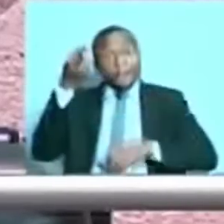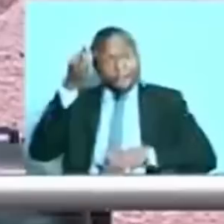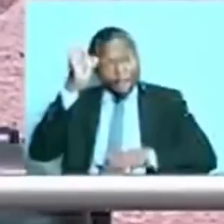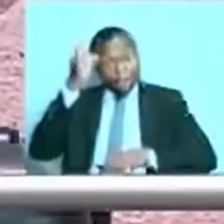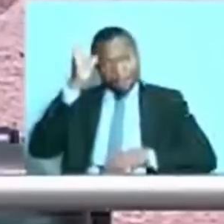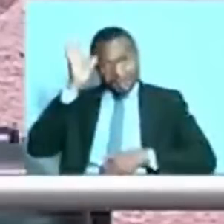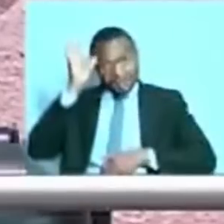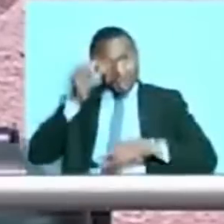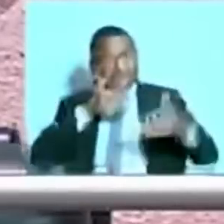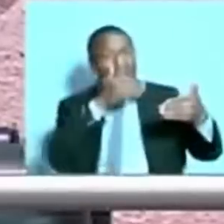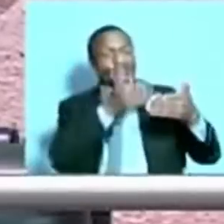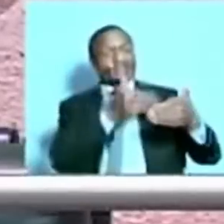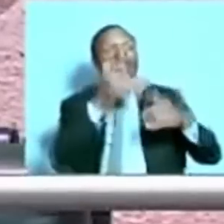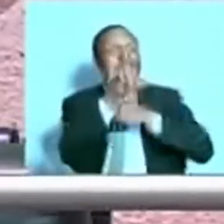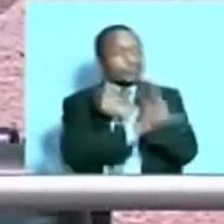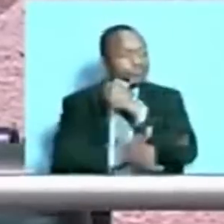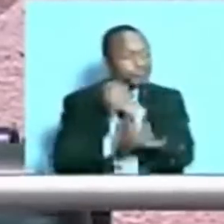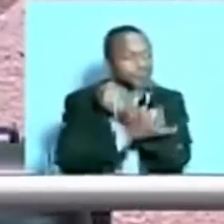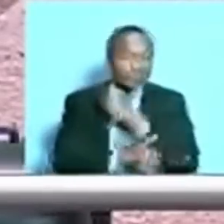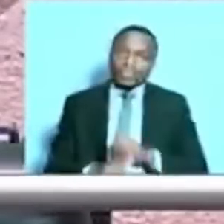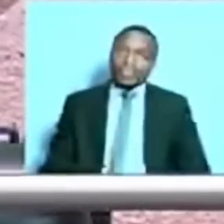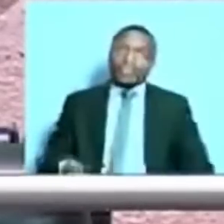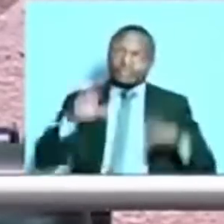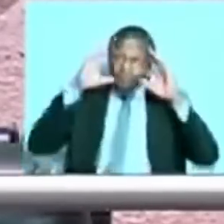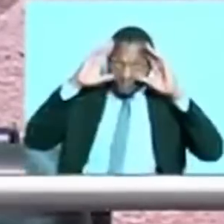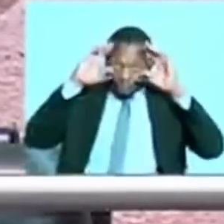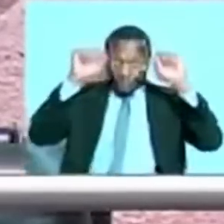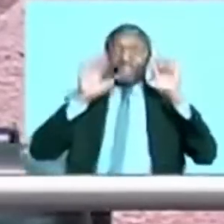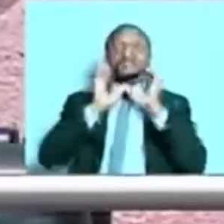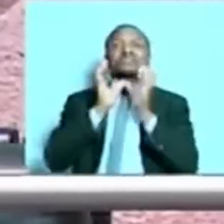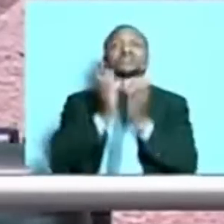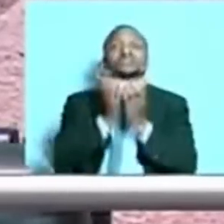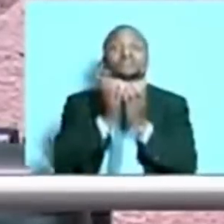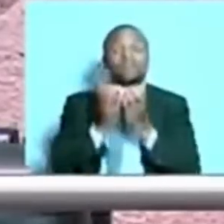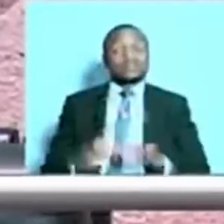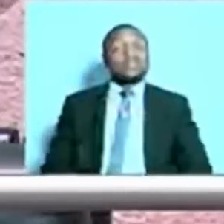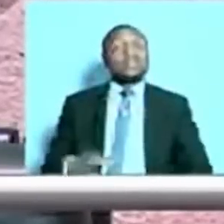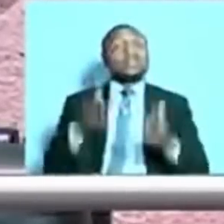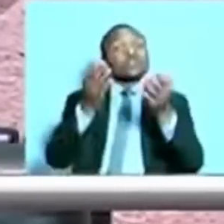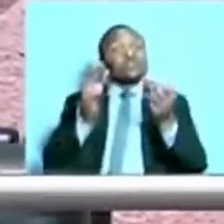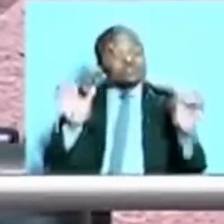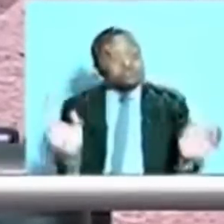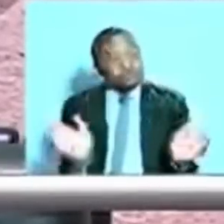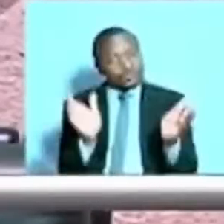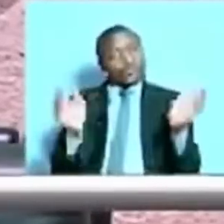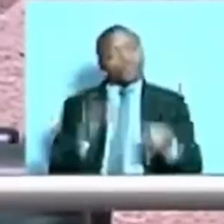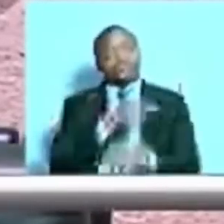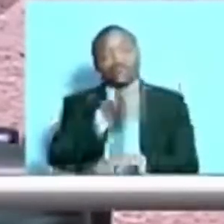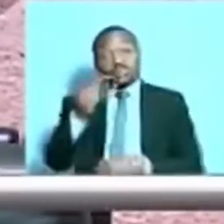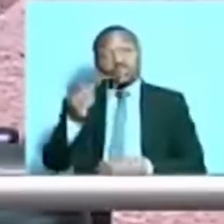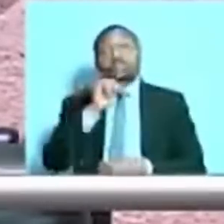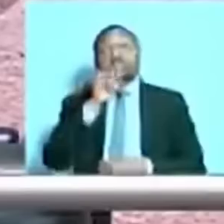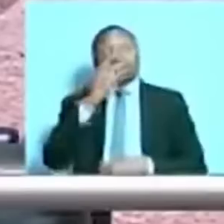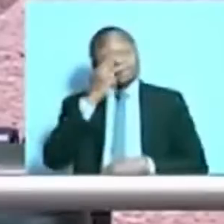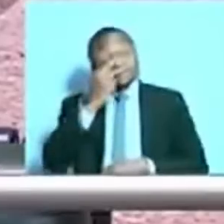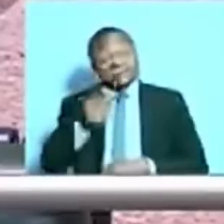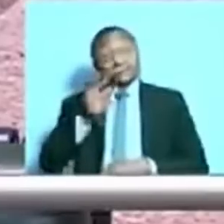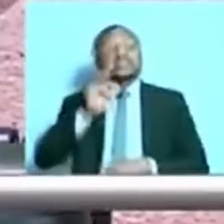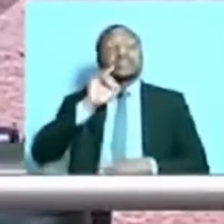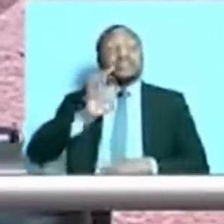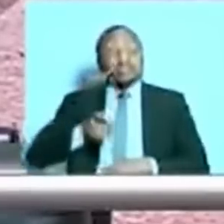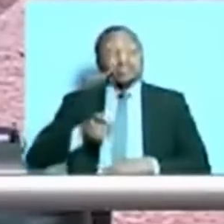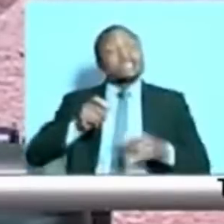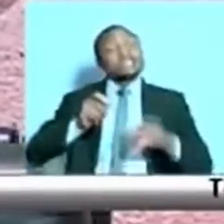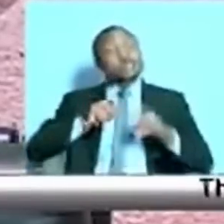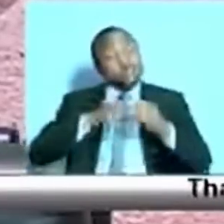our neighboring countries, even by the President of Mozambique. And we want to encourage those who are not seeing it to start opening